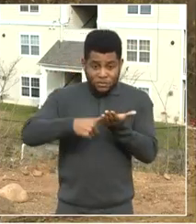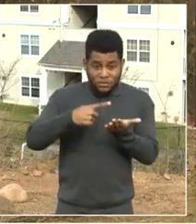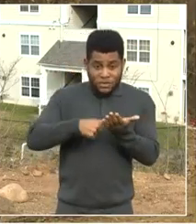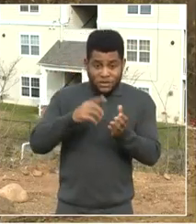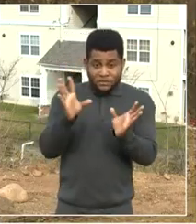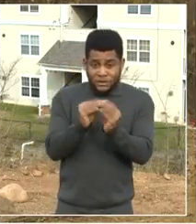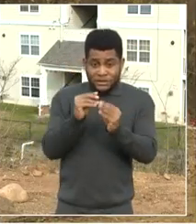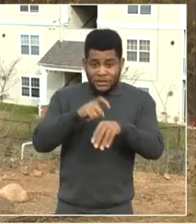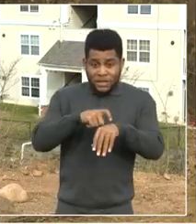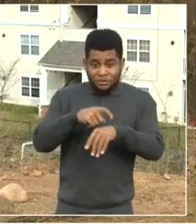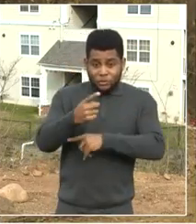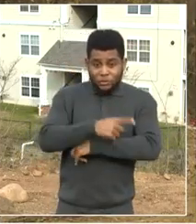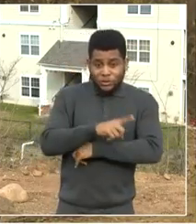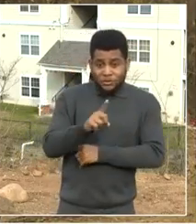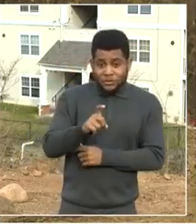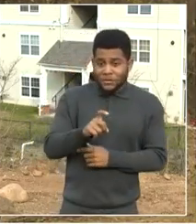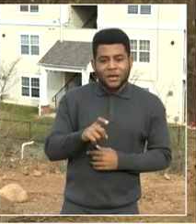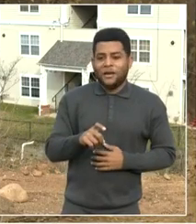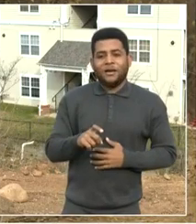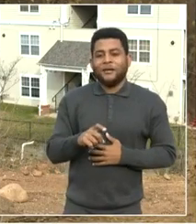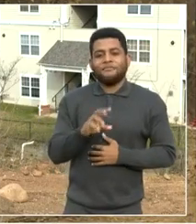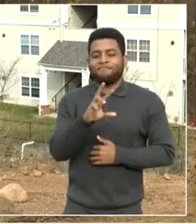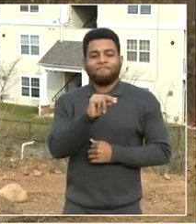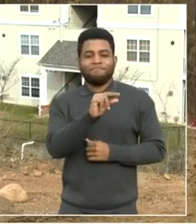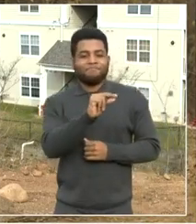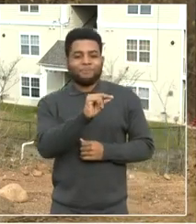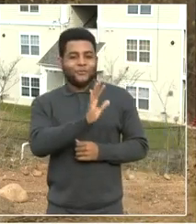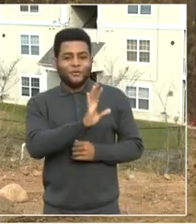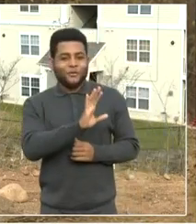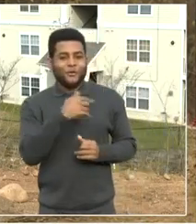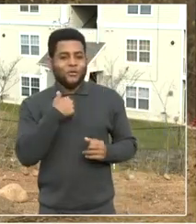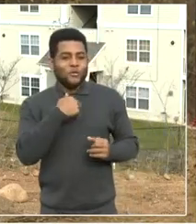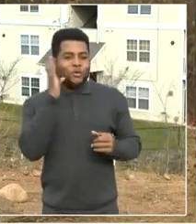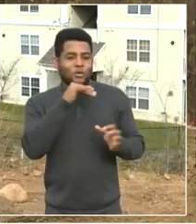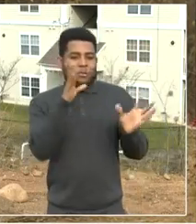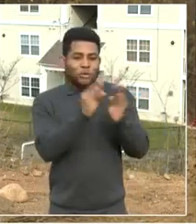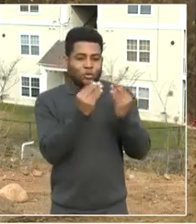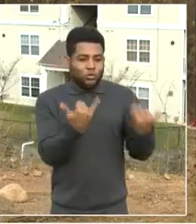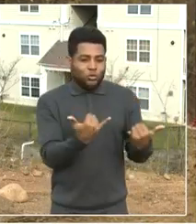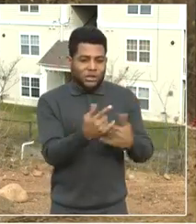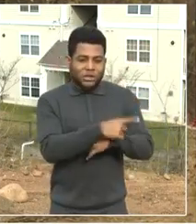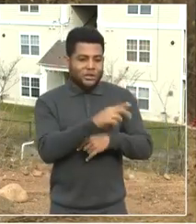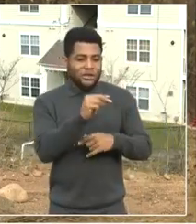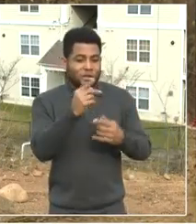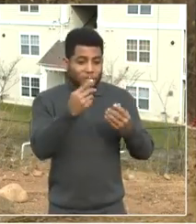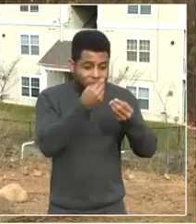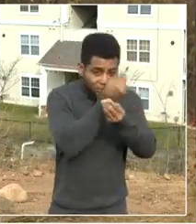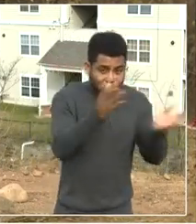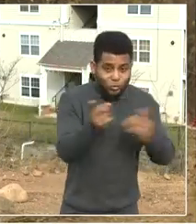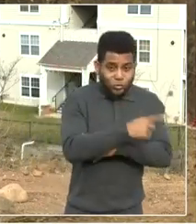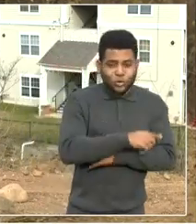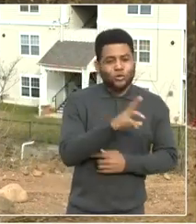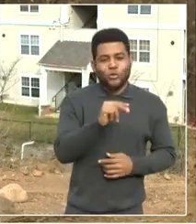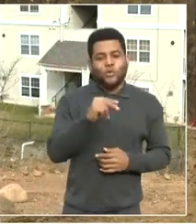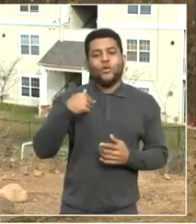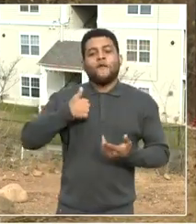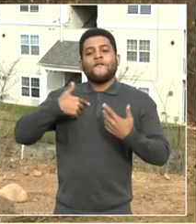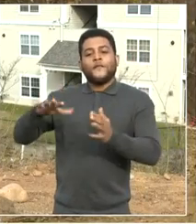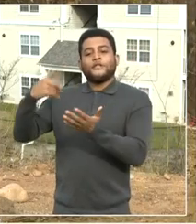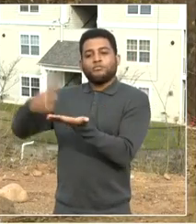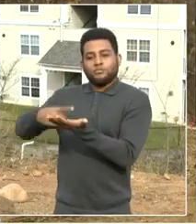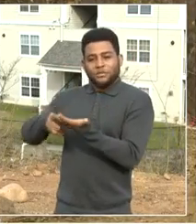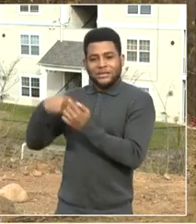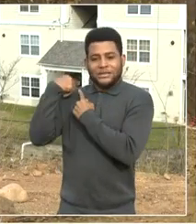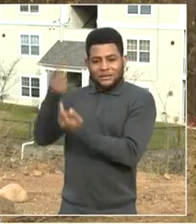tell you what time it was if I was having a meeting today. I meet with my staff. We started meeting at 8 a.m. To talk about these issues.